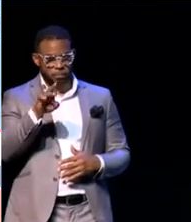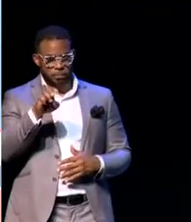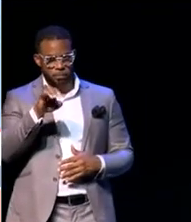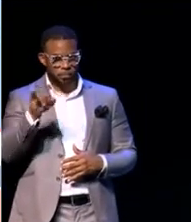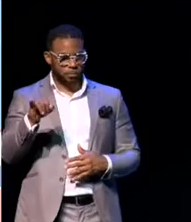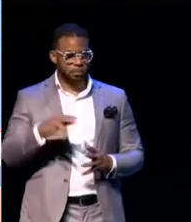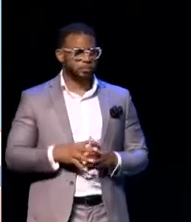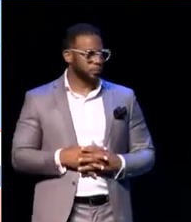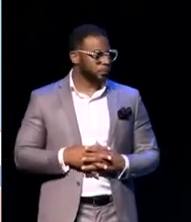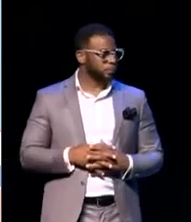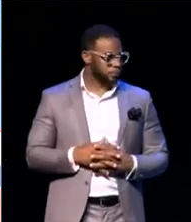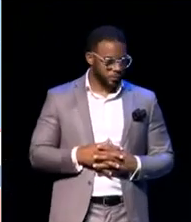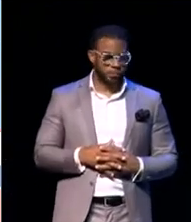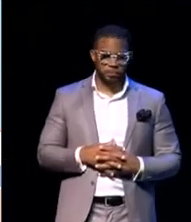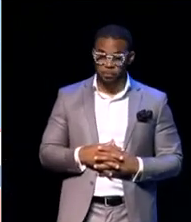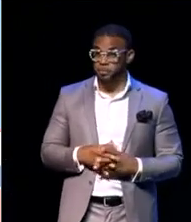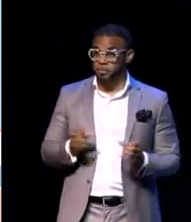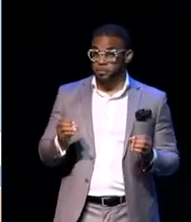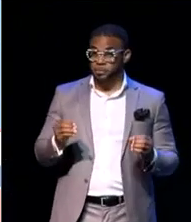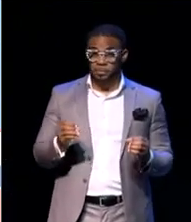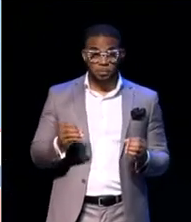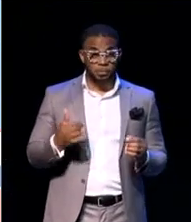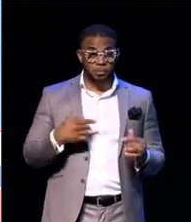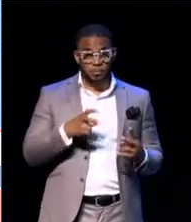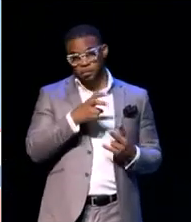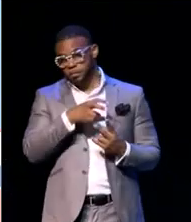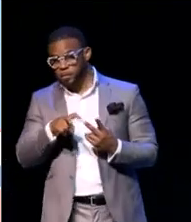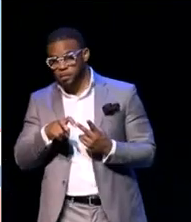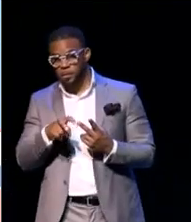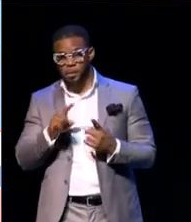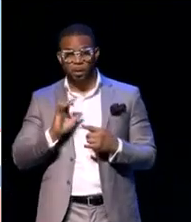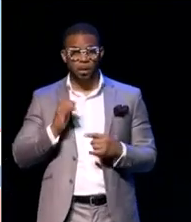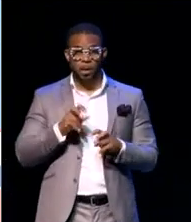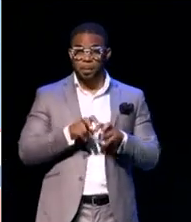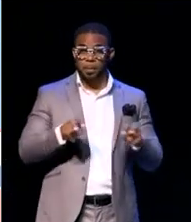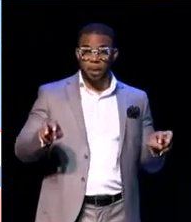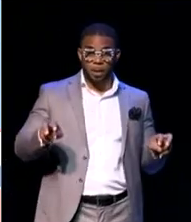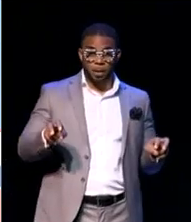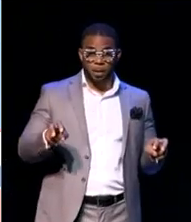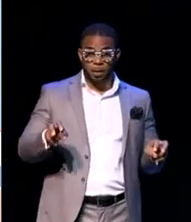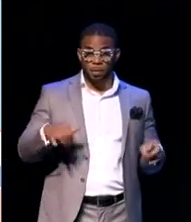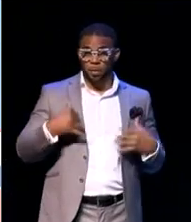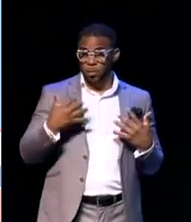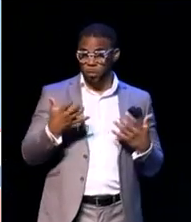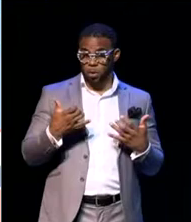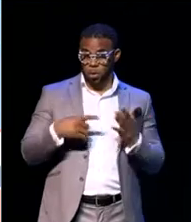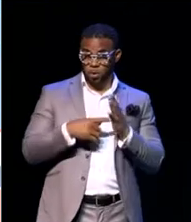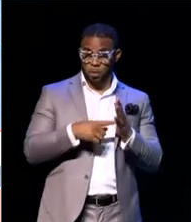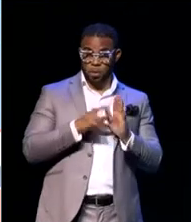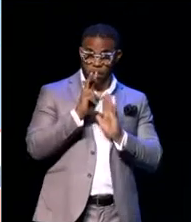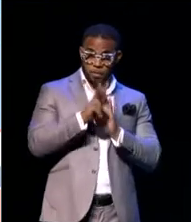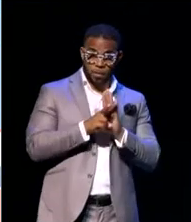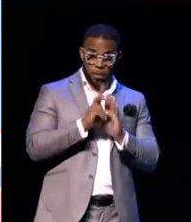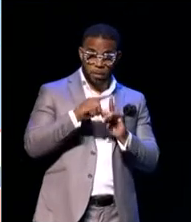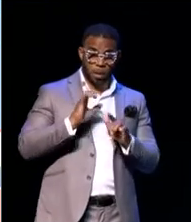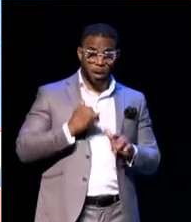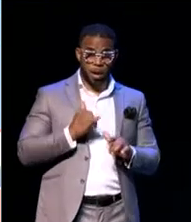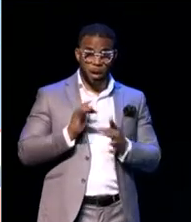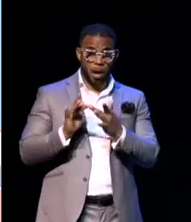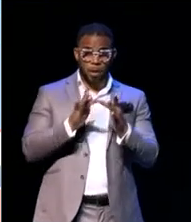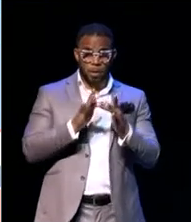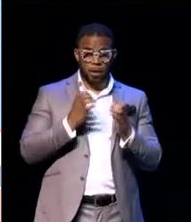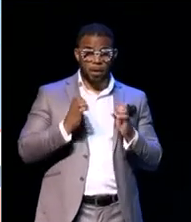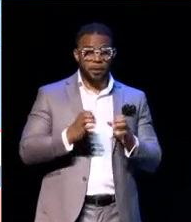take care. Bye-bye. So now, as we transition to our panel, we want to show you a video about our